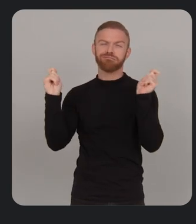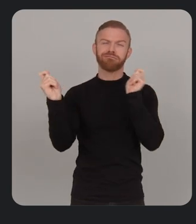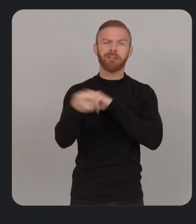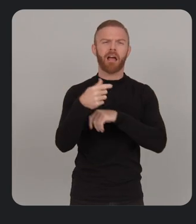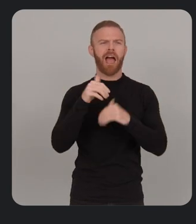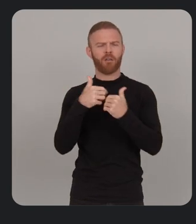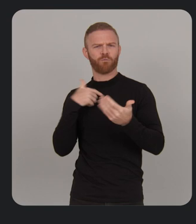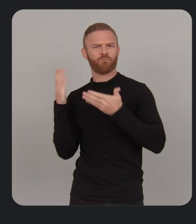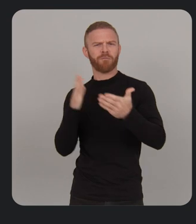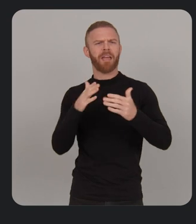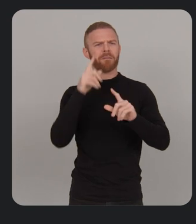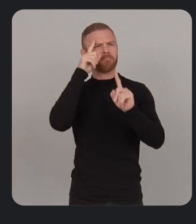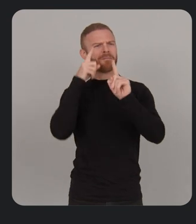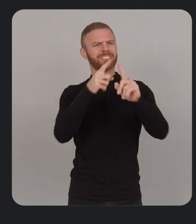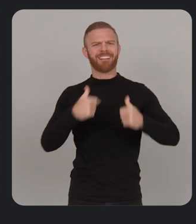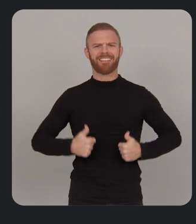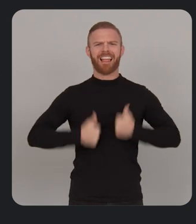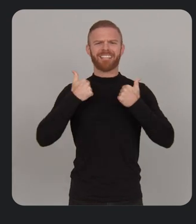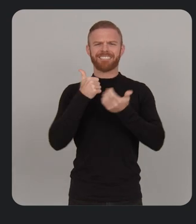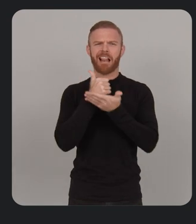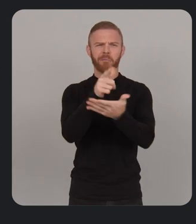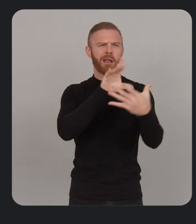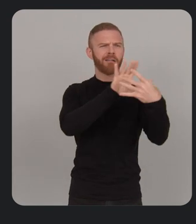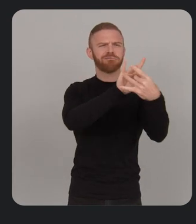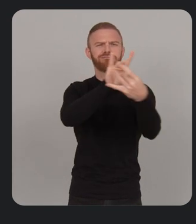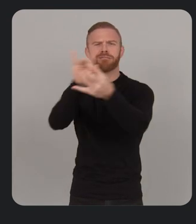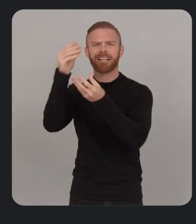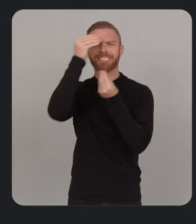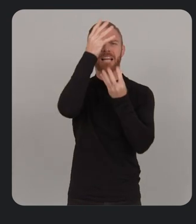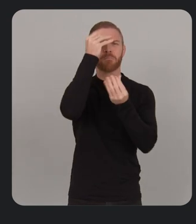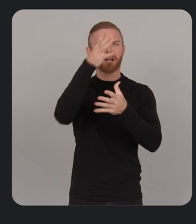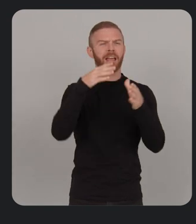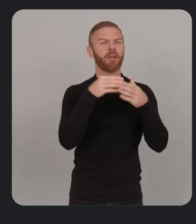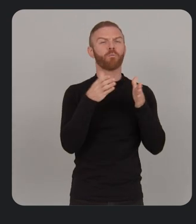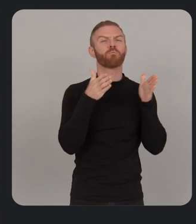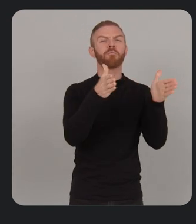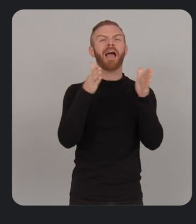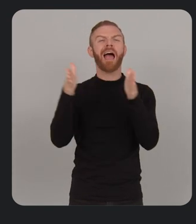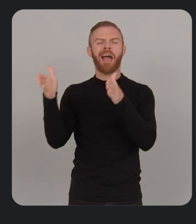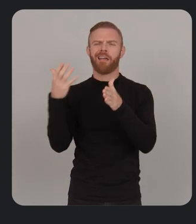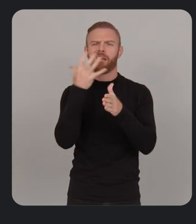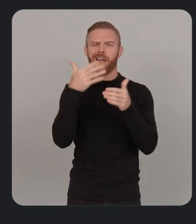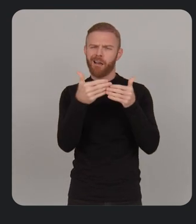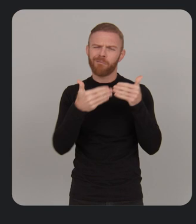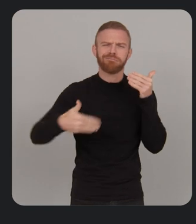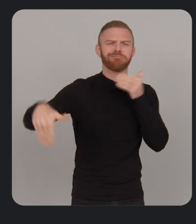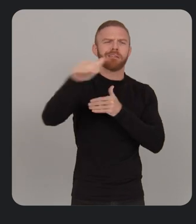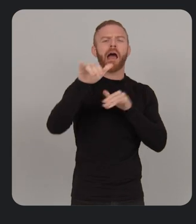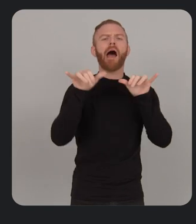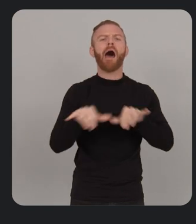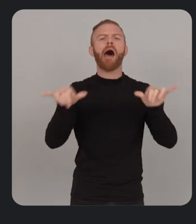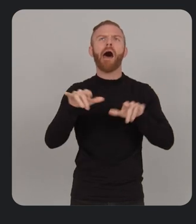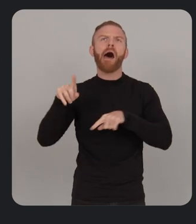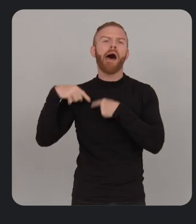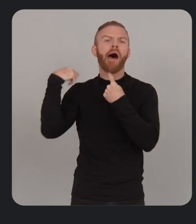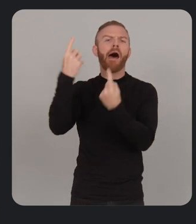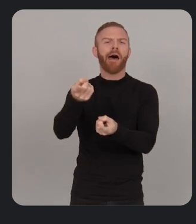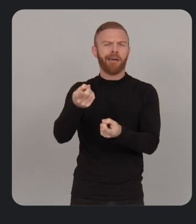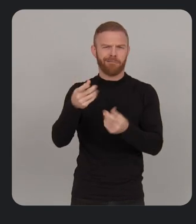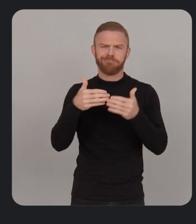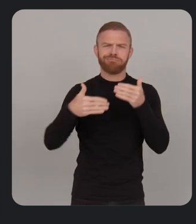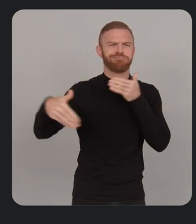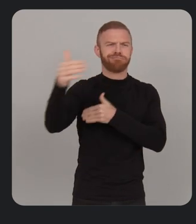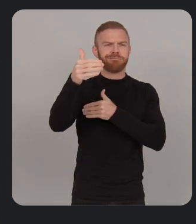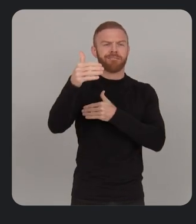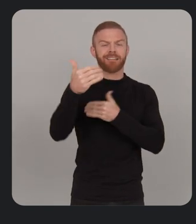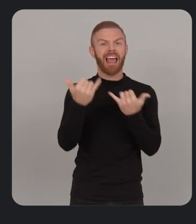mission to life, helping connect you to information in ways beyond how you might traditionally think of search. You